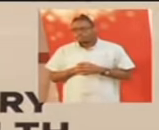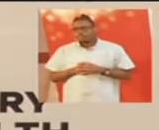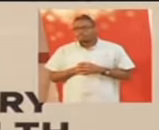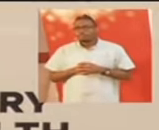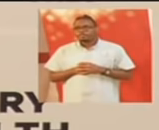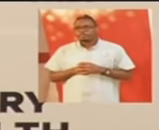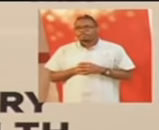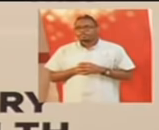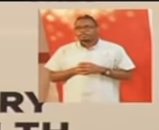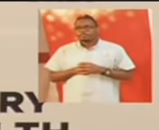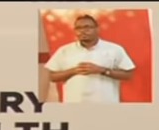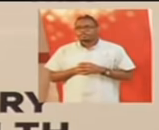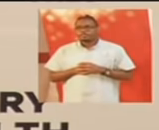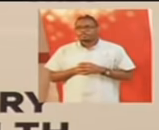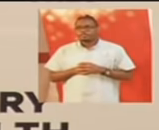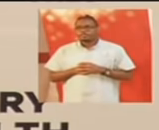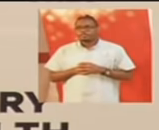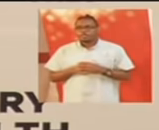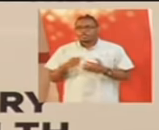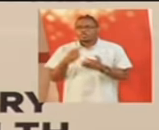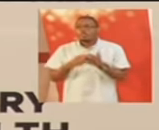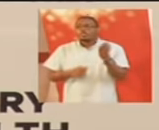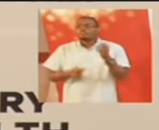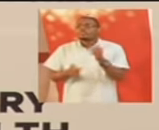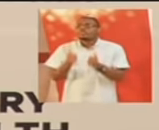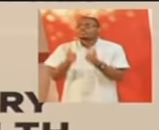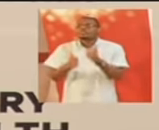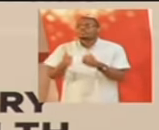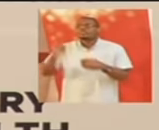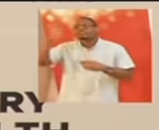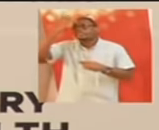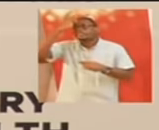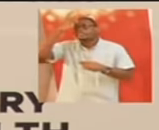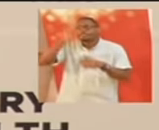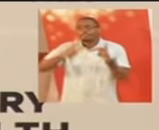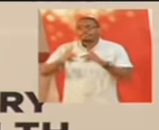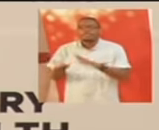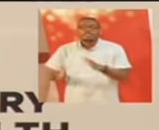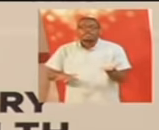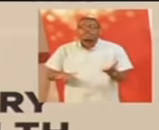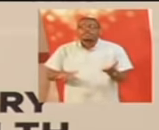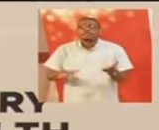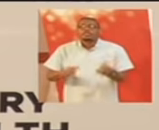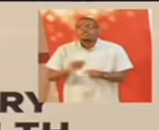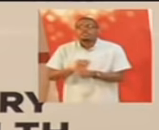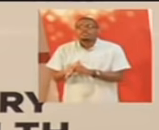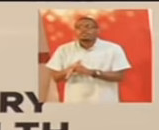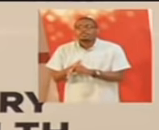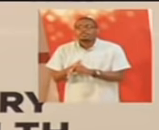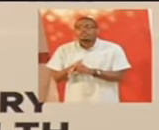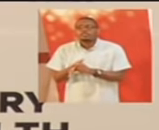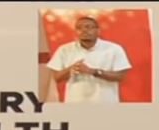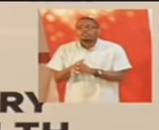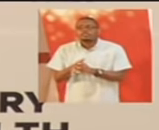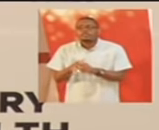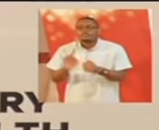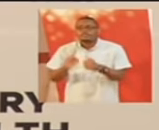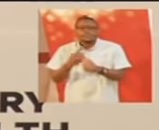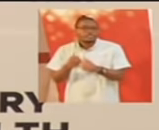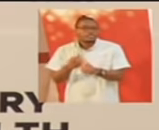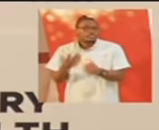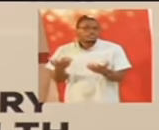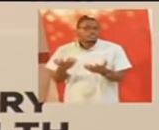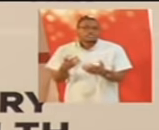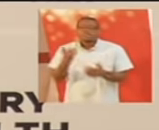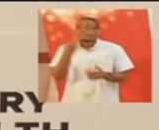at is what comorbidities are we seeing in the persons that have died so far? And I suppose the leading ones that we are seeing is